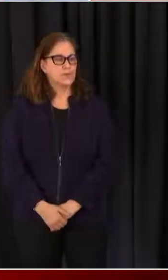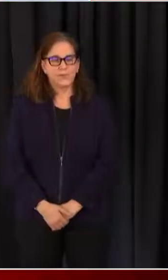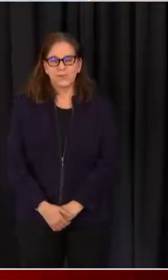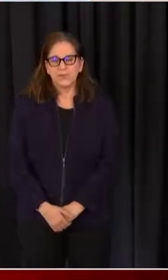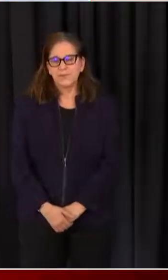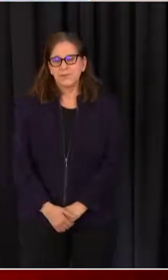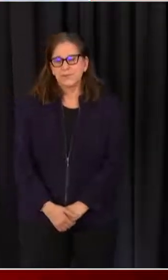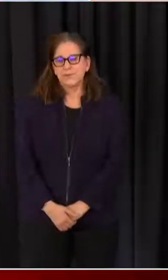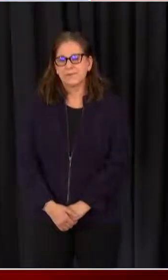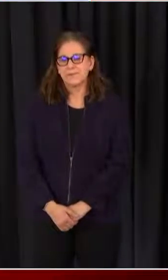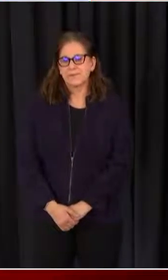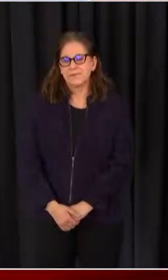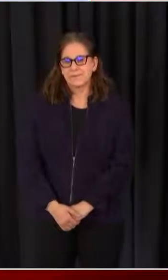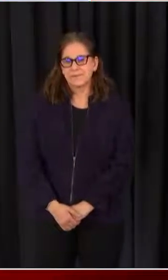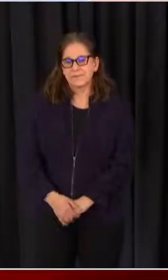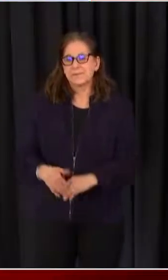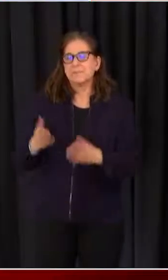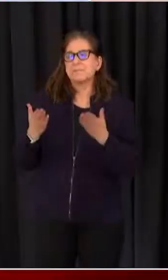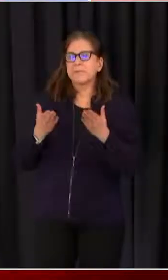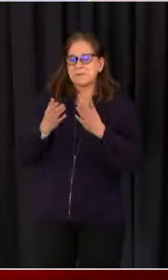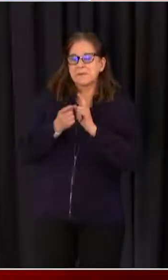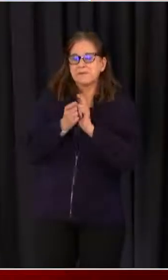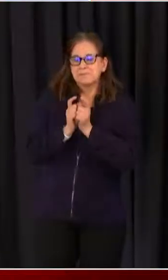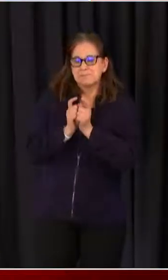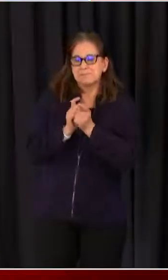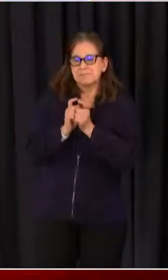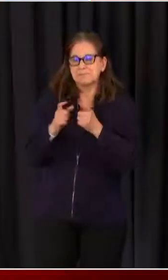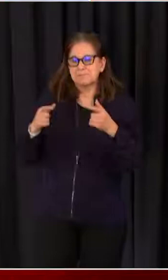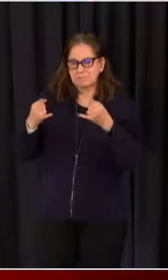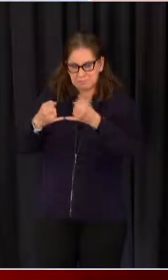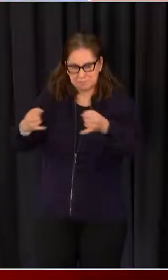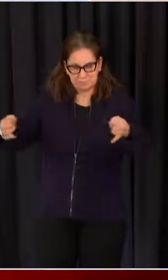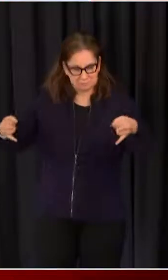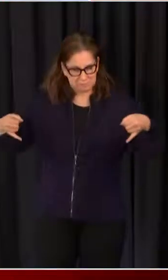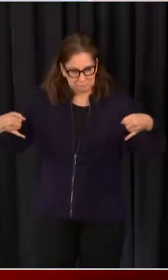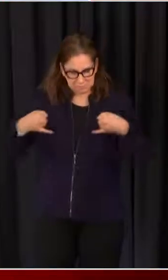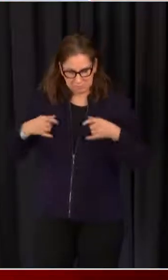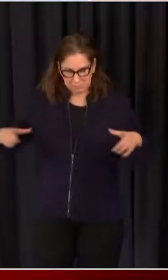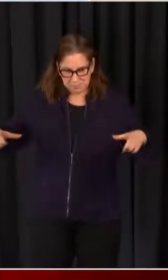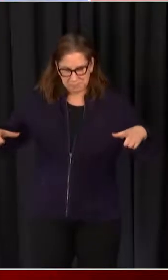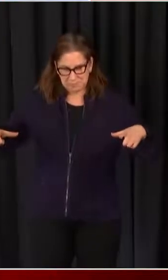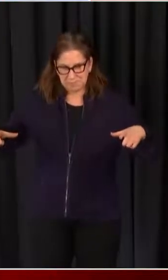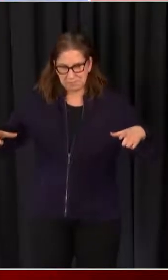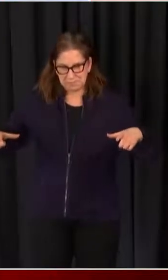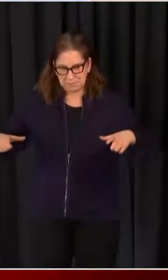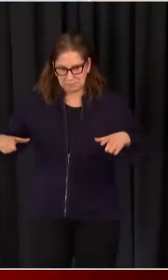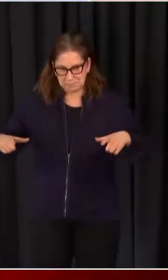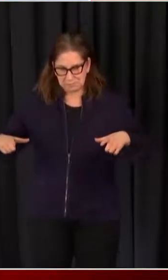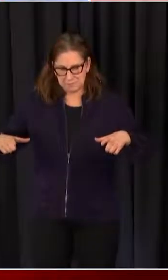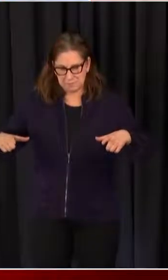make some adjustments to the fence line. I don't know what they're going to do